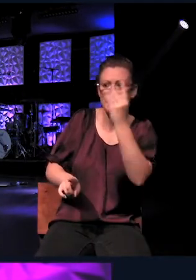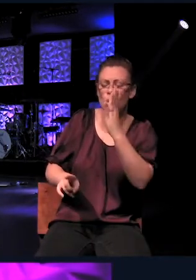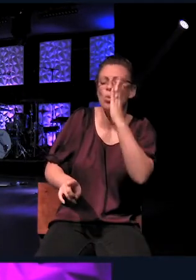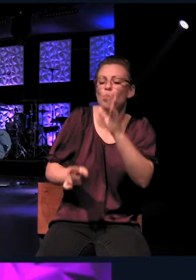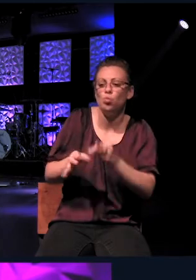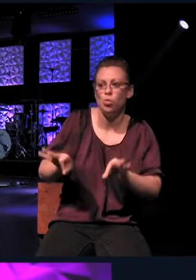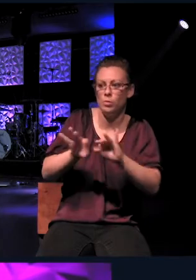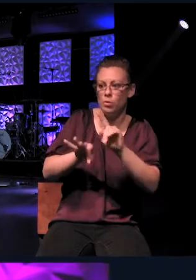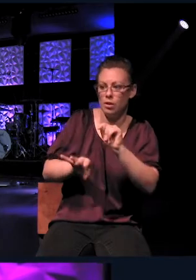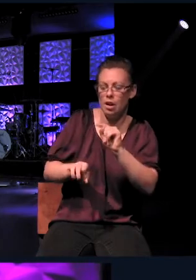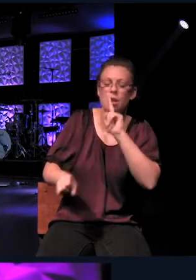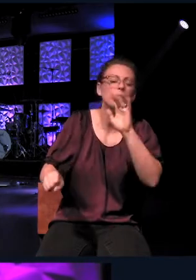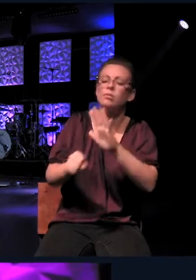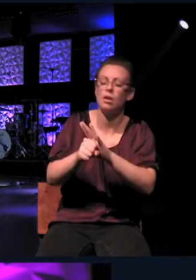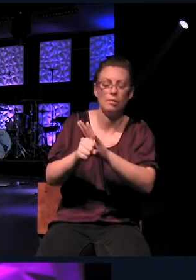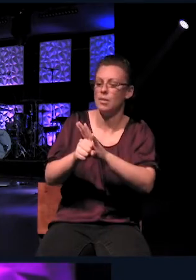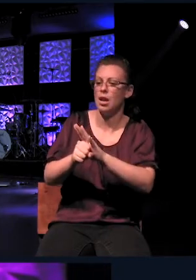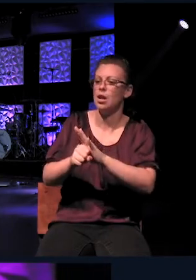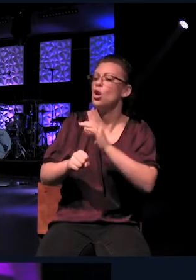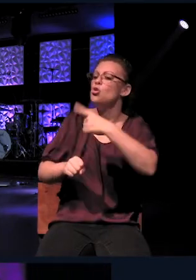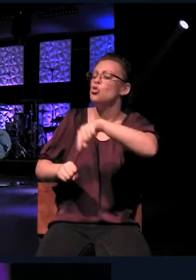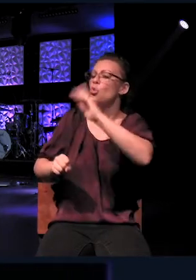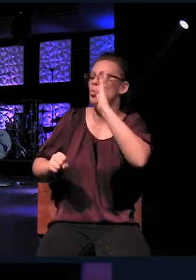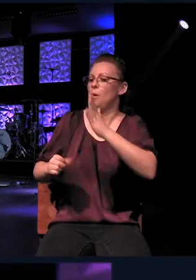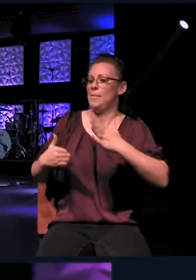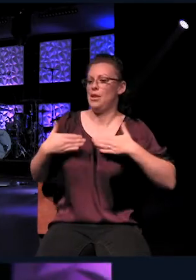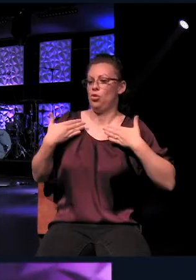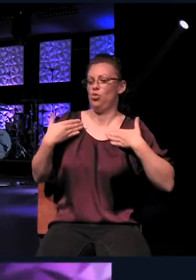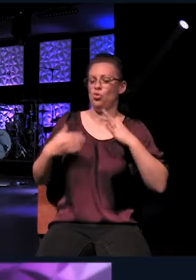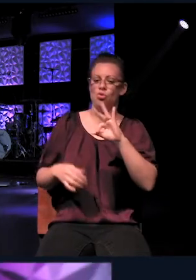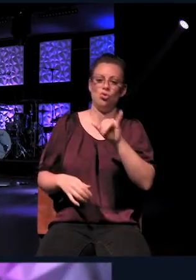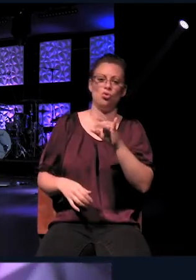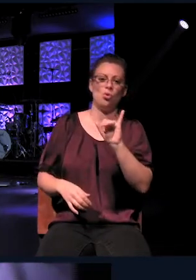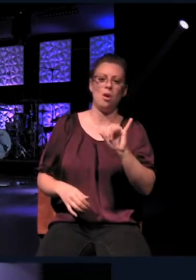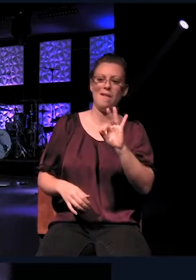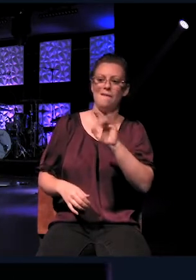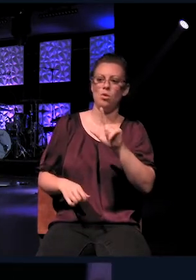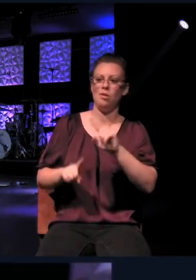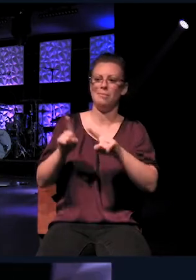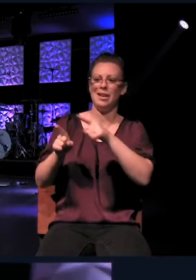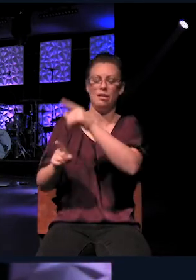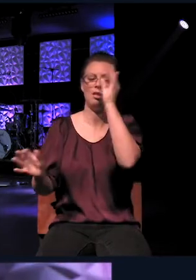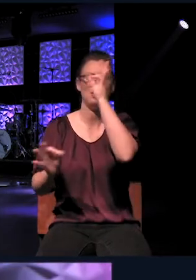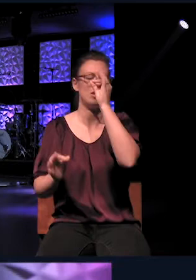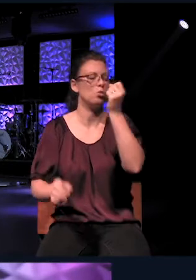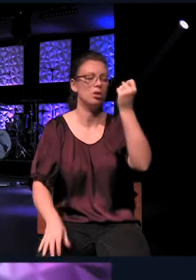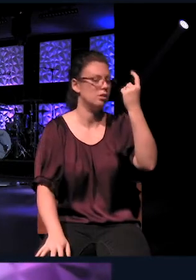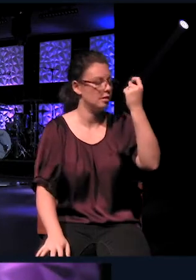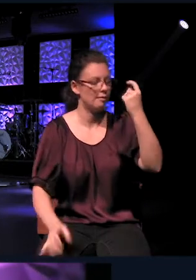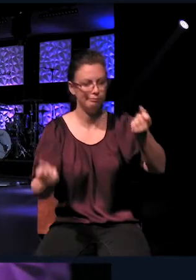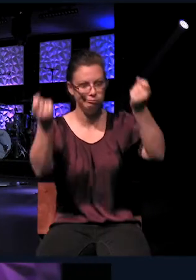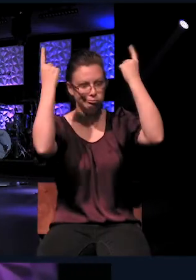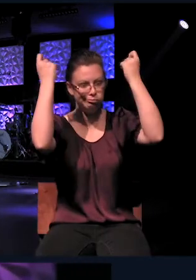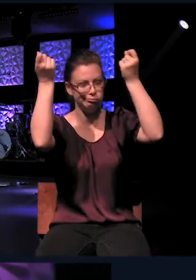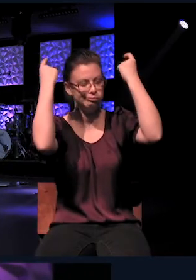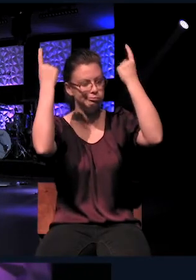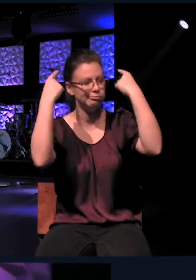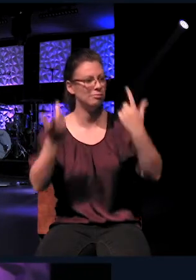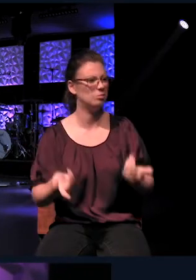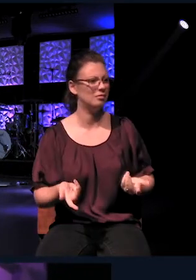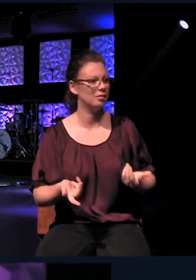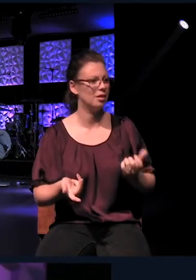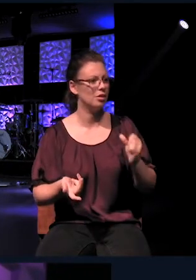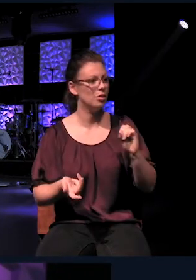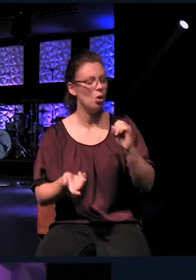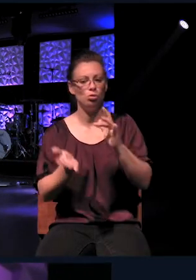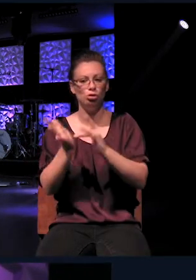and that they're going to celebrate, and they're going to be joyful, and they just don't get it. And so in John 16, Jesus realized they wanted to